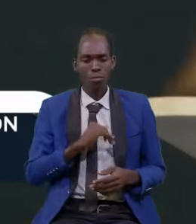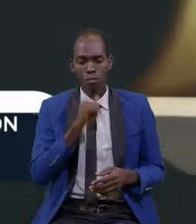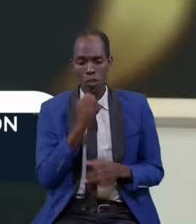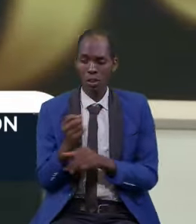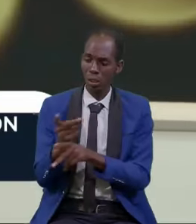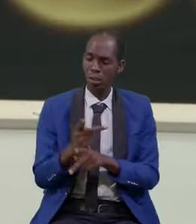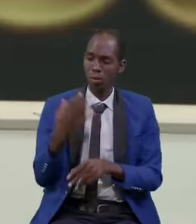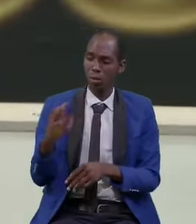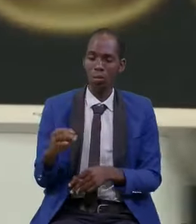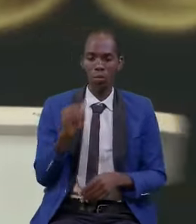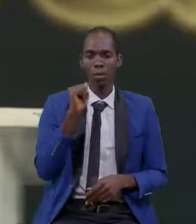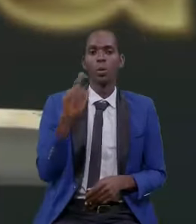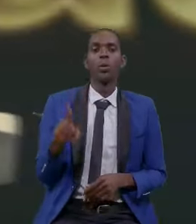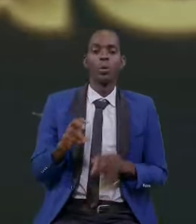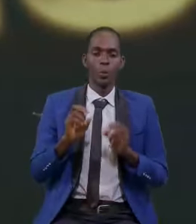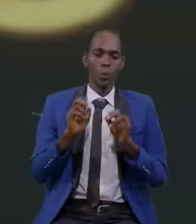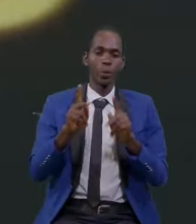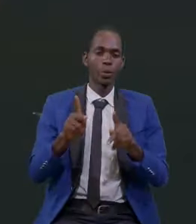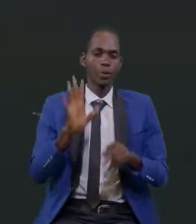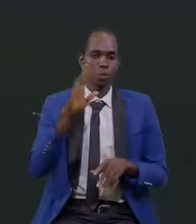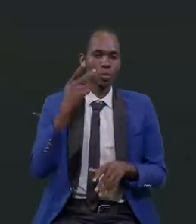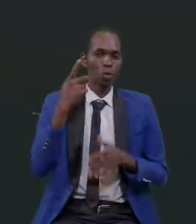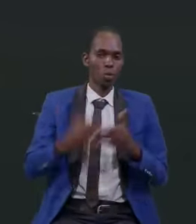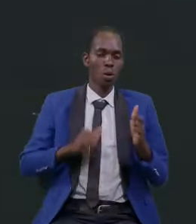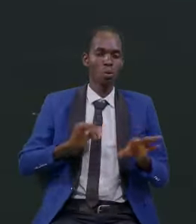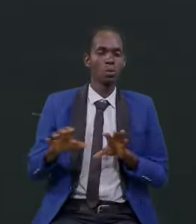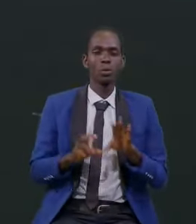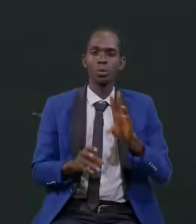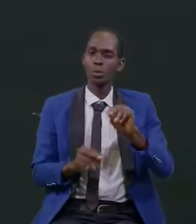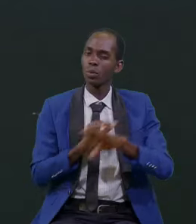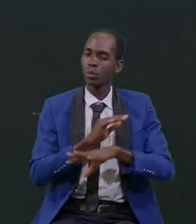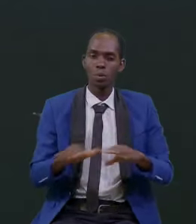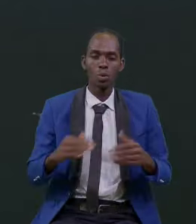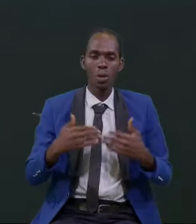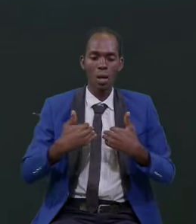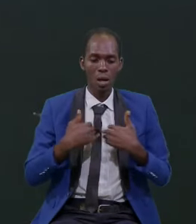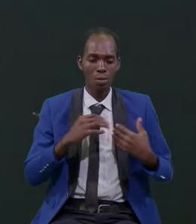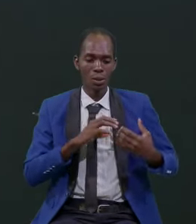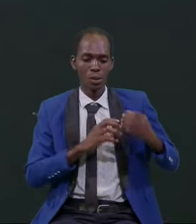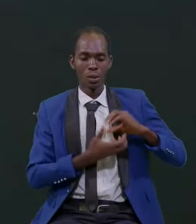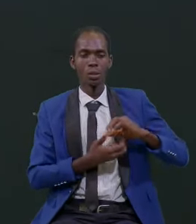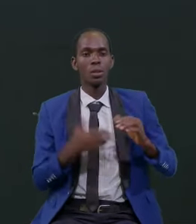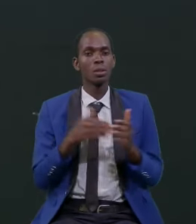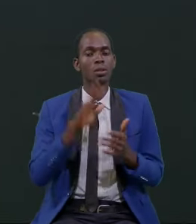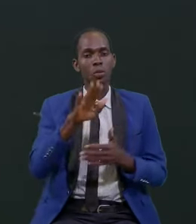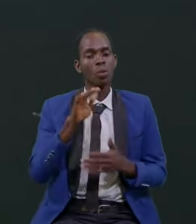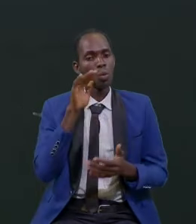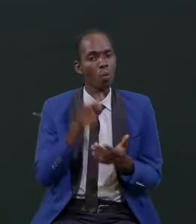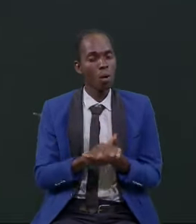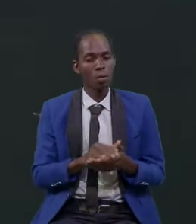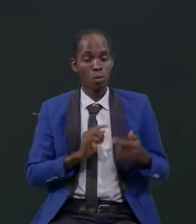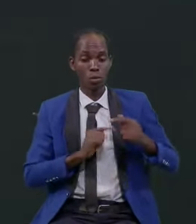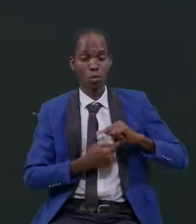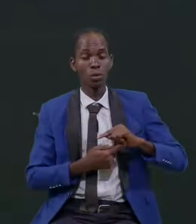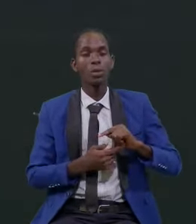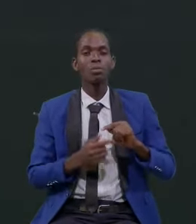what I'll do now. Don't do that to your wife. Don't grudge your wife. Love your wives, even as Christ